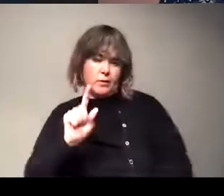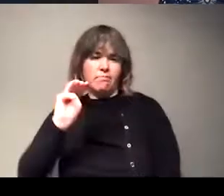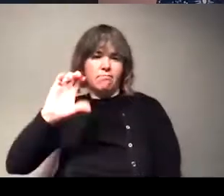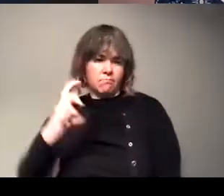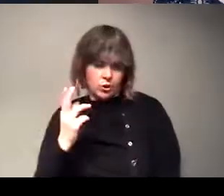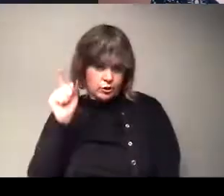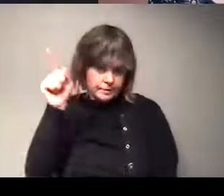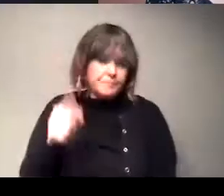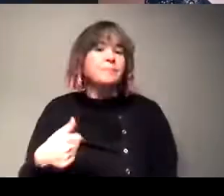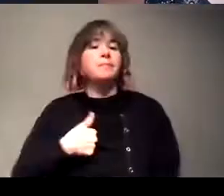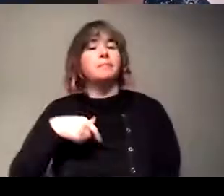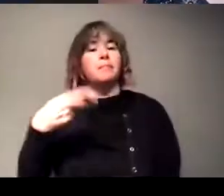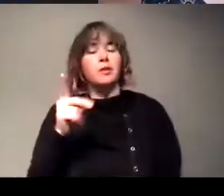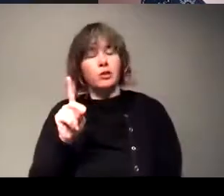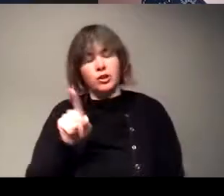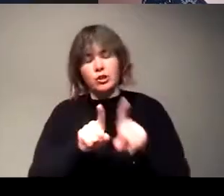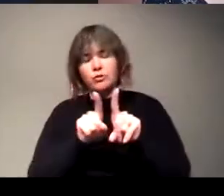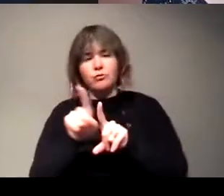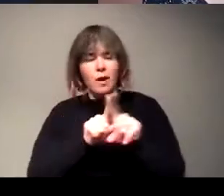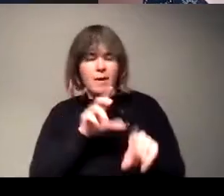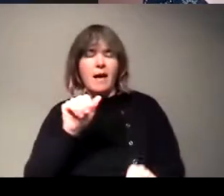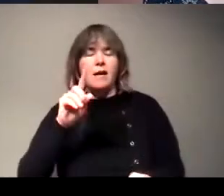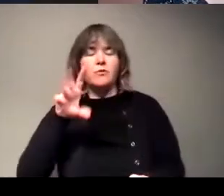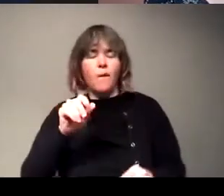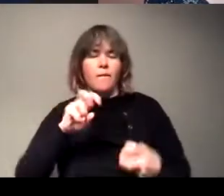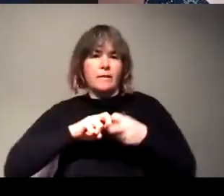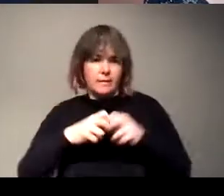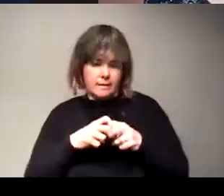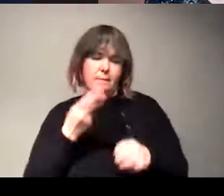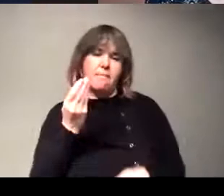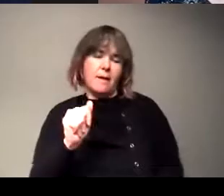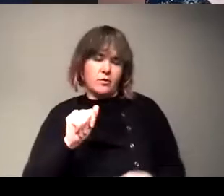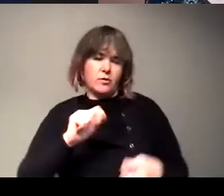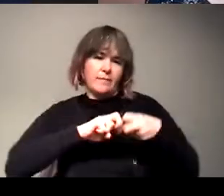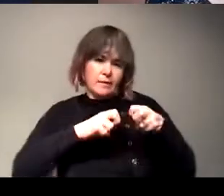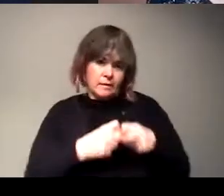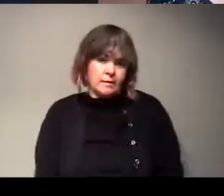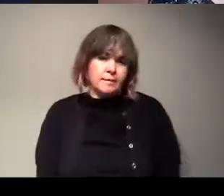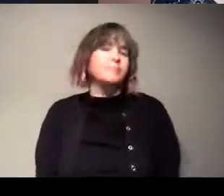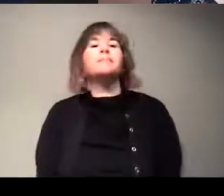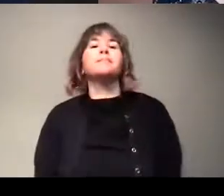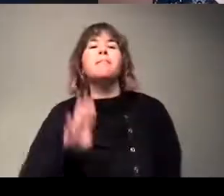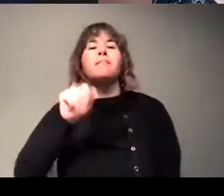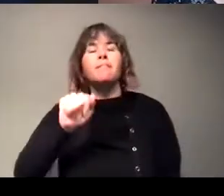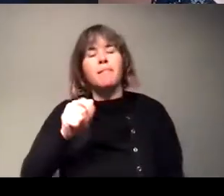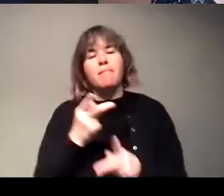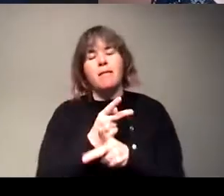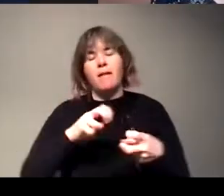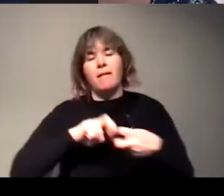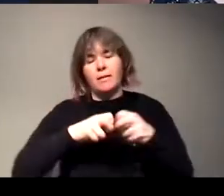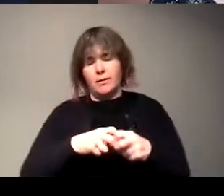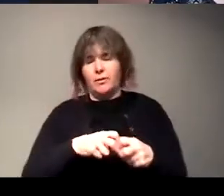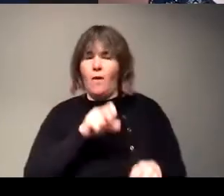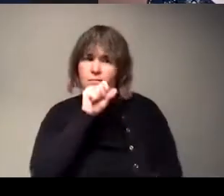I have a PhD in astronomy and astrophysics and a master's in physics and bachelor's in mathematical physics. So I also like math a